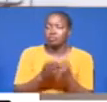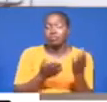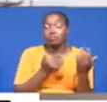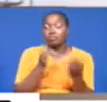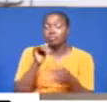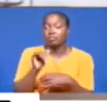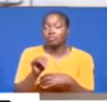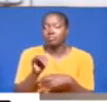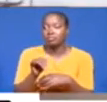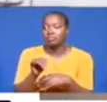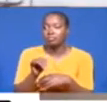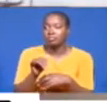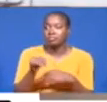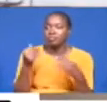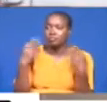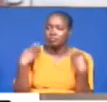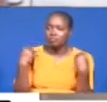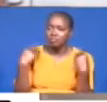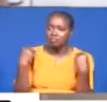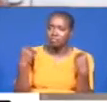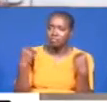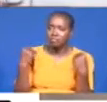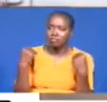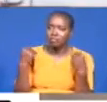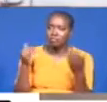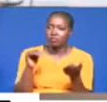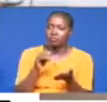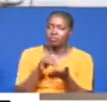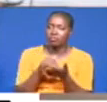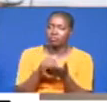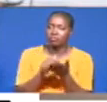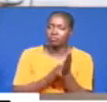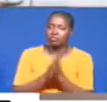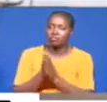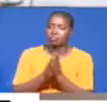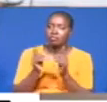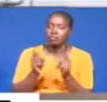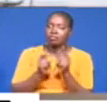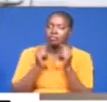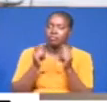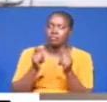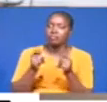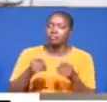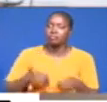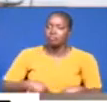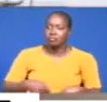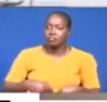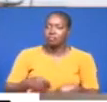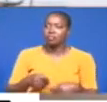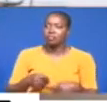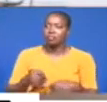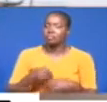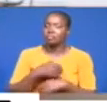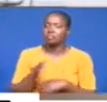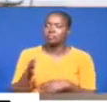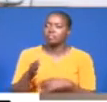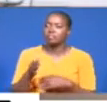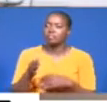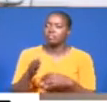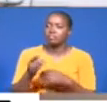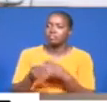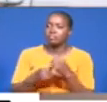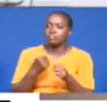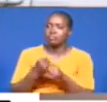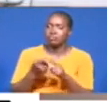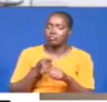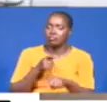these games have rejuvenated talents for our young ones. We have been out for several years from the